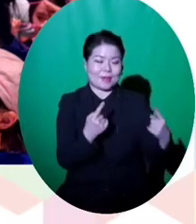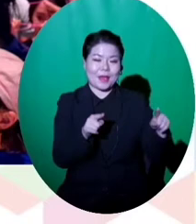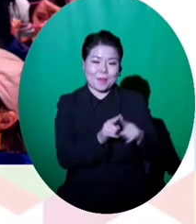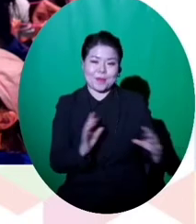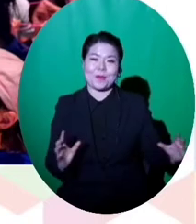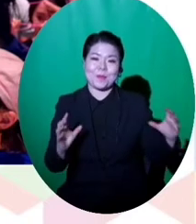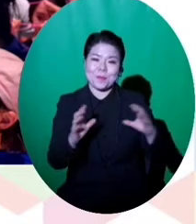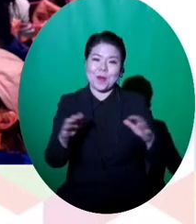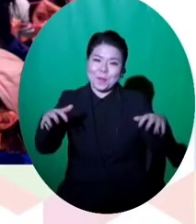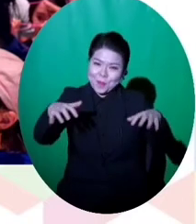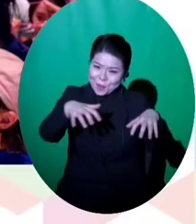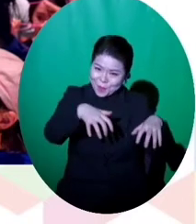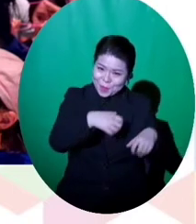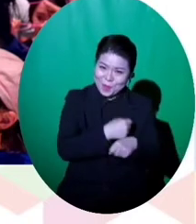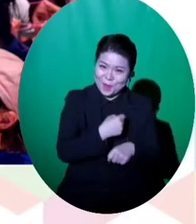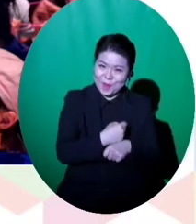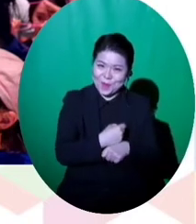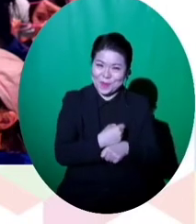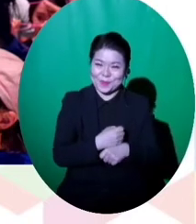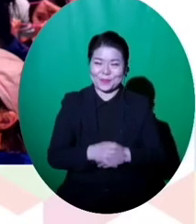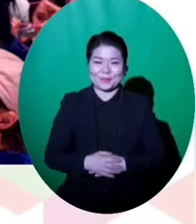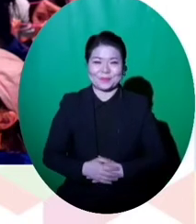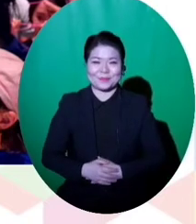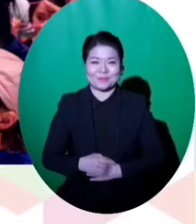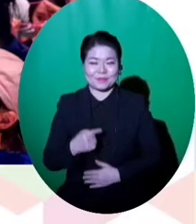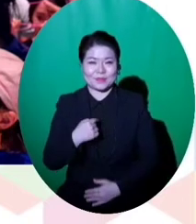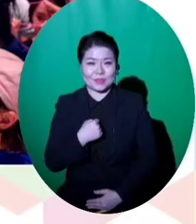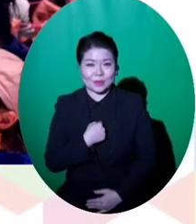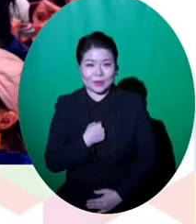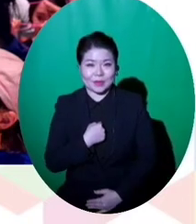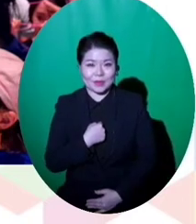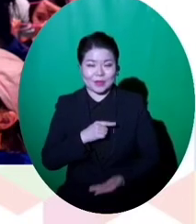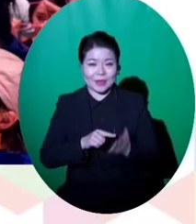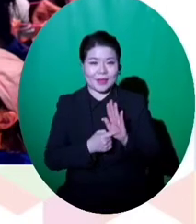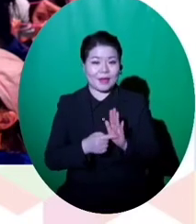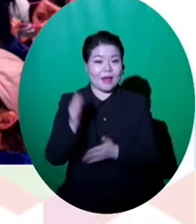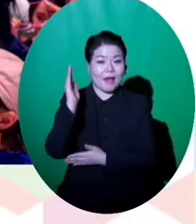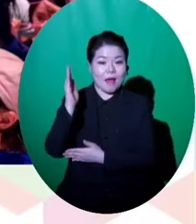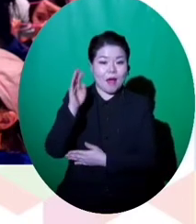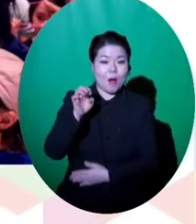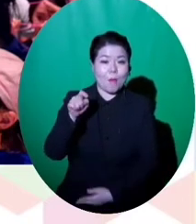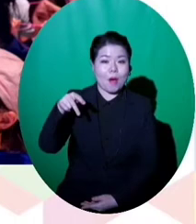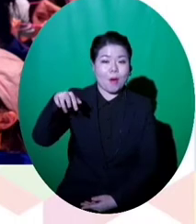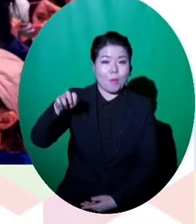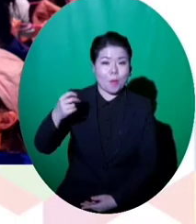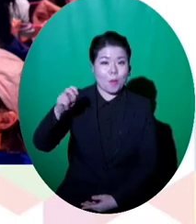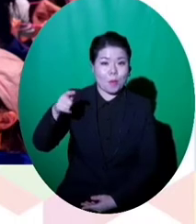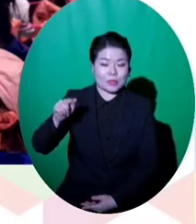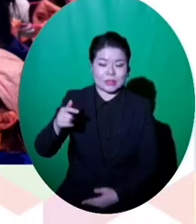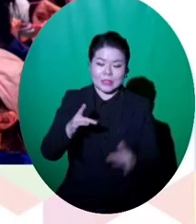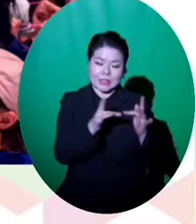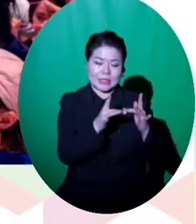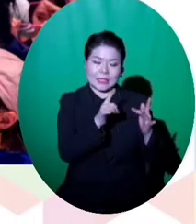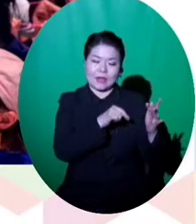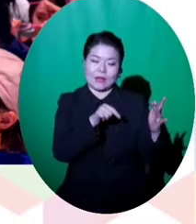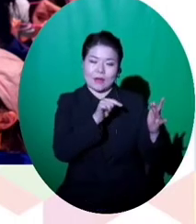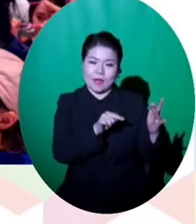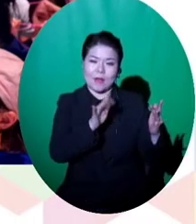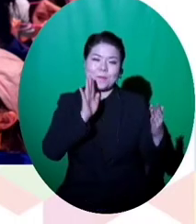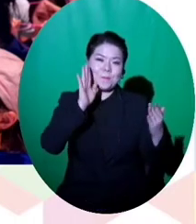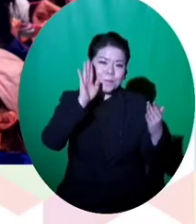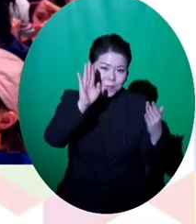to this lecture performance about the future of the internet. And you can tell that this is before